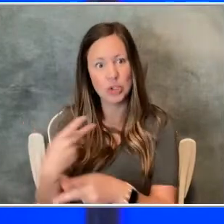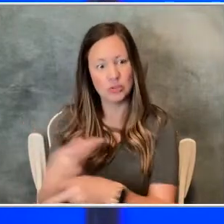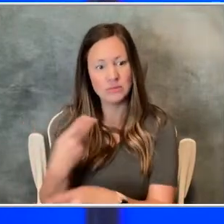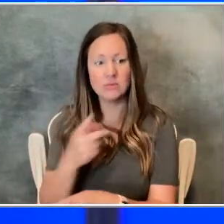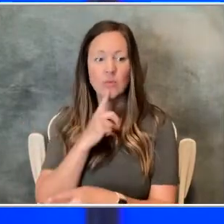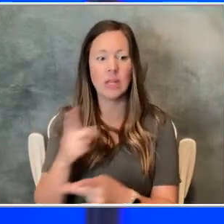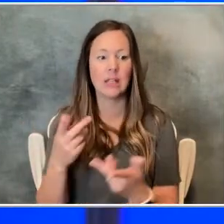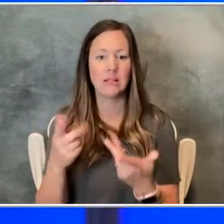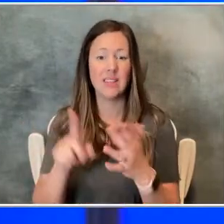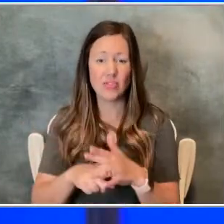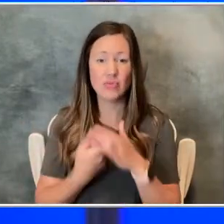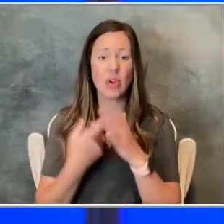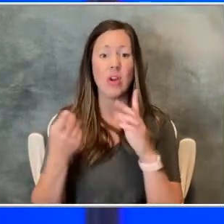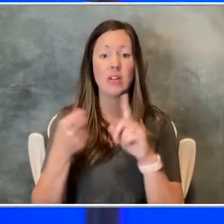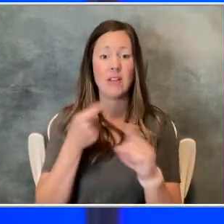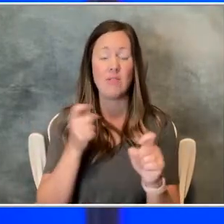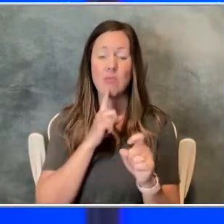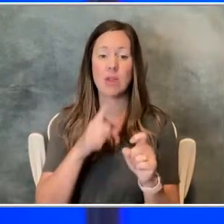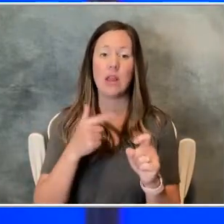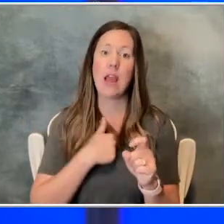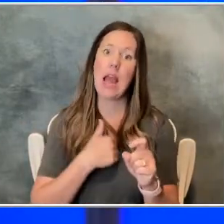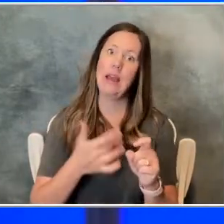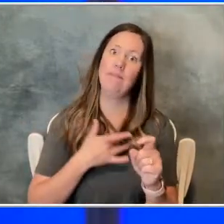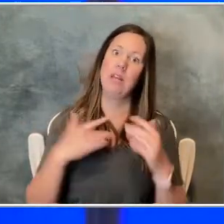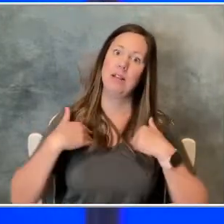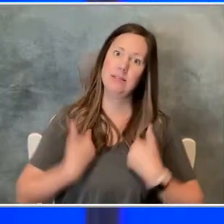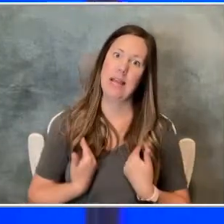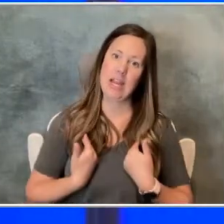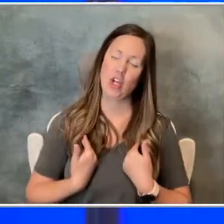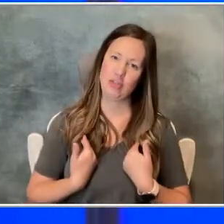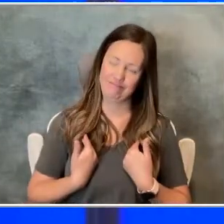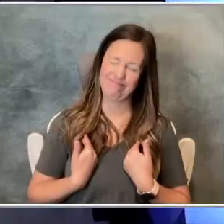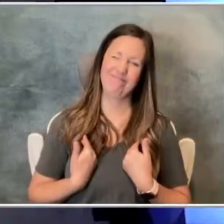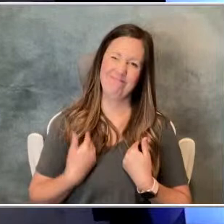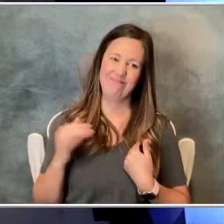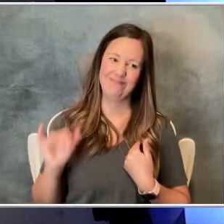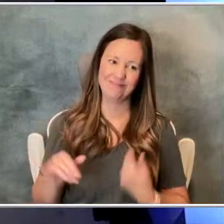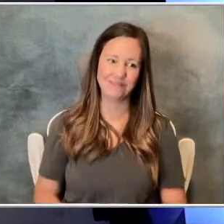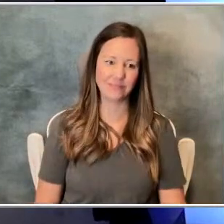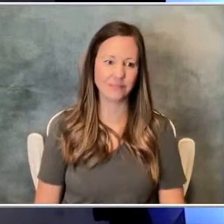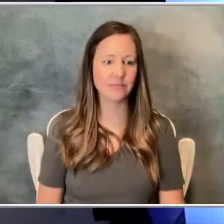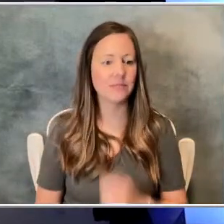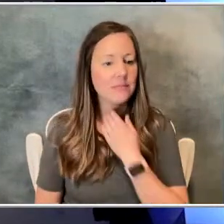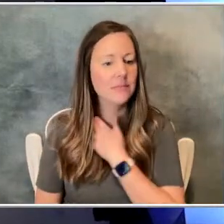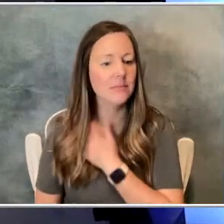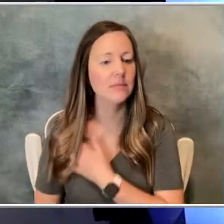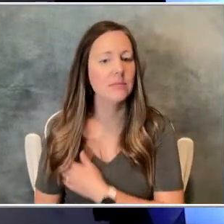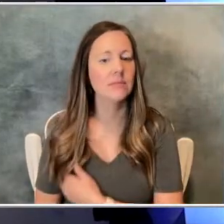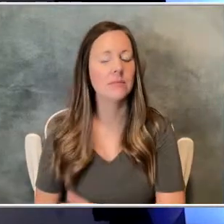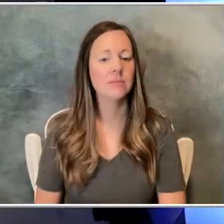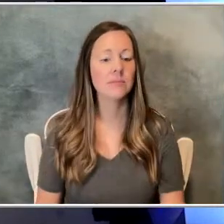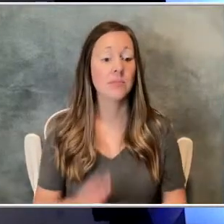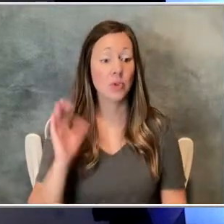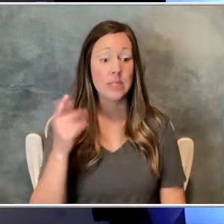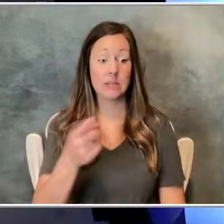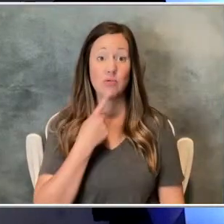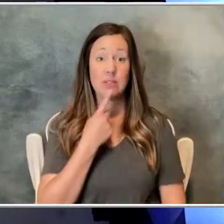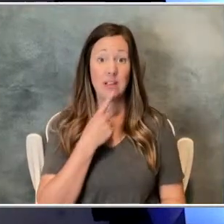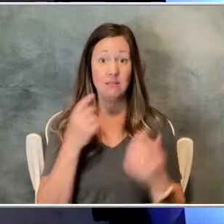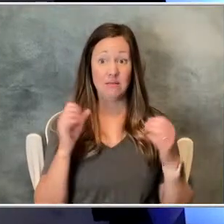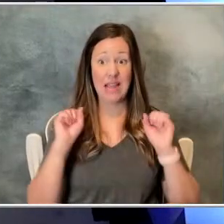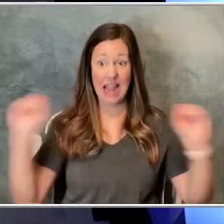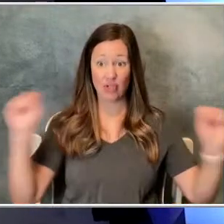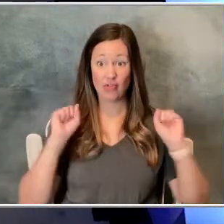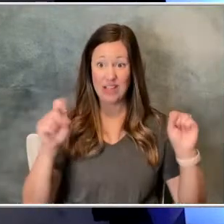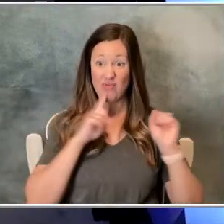from simple, just I feel tired a lot of the time. You know, it seems like you're saying exercise is a big part of the prescription. If